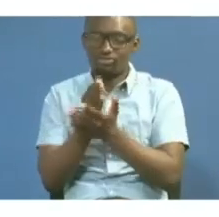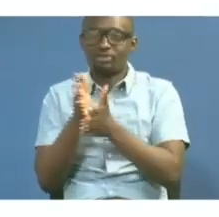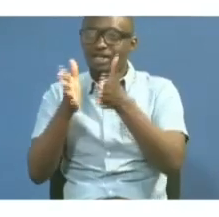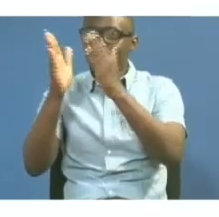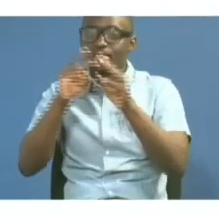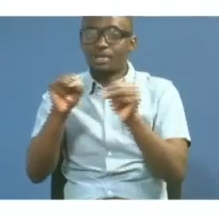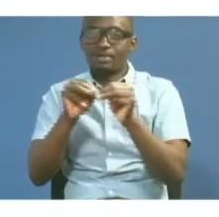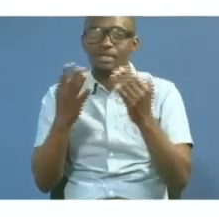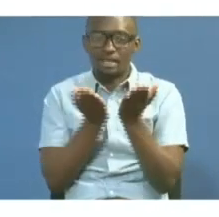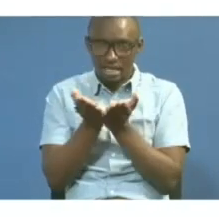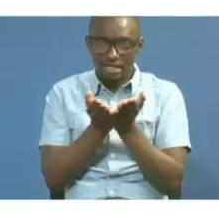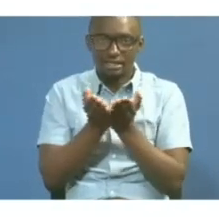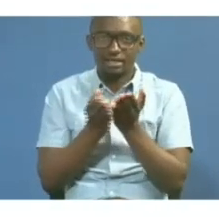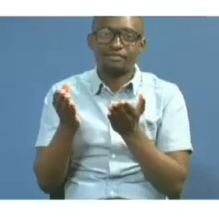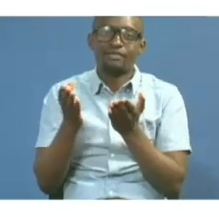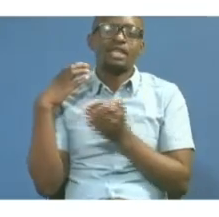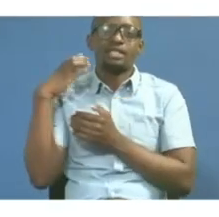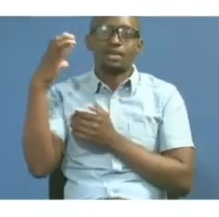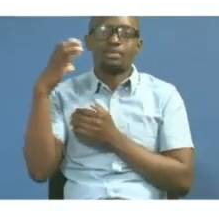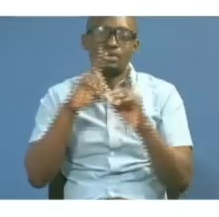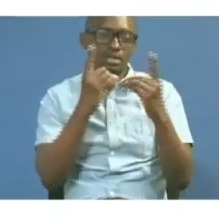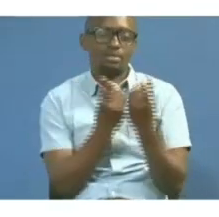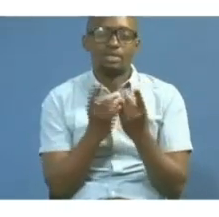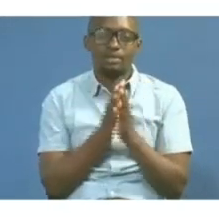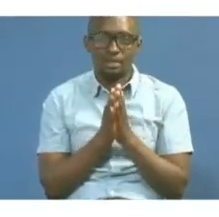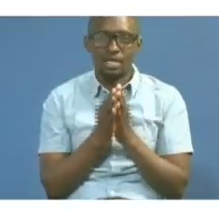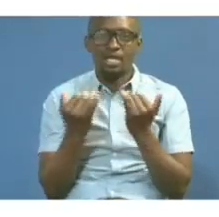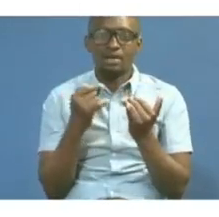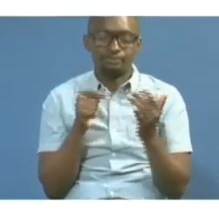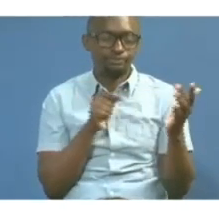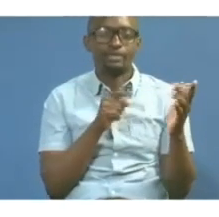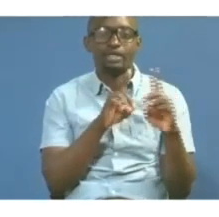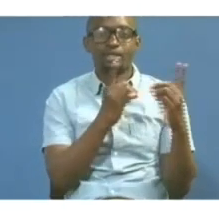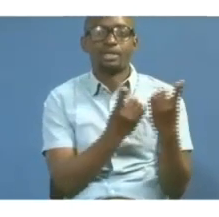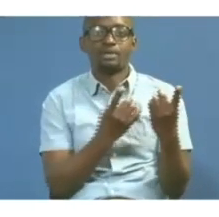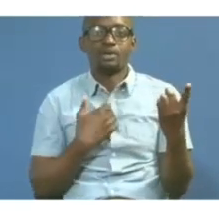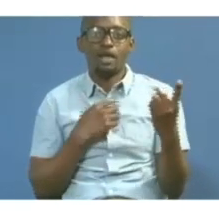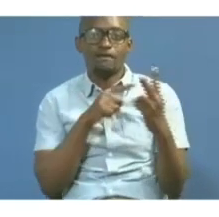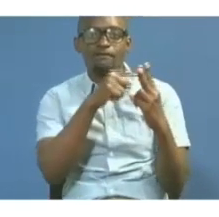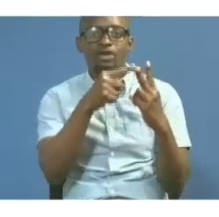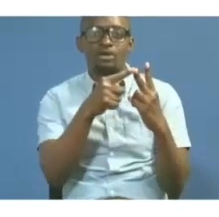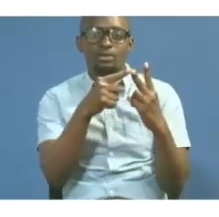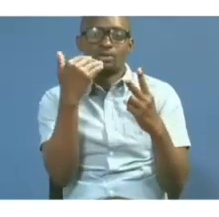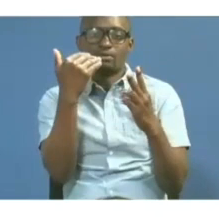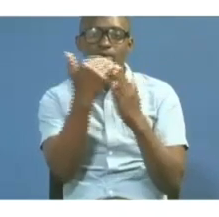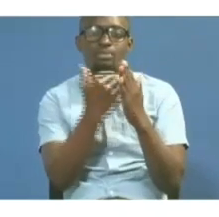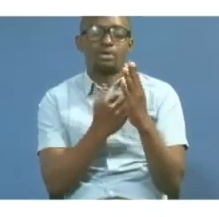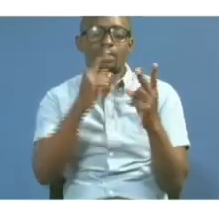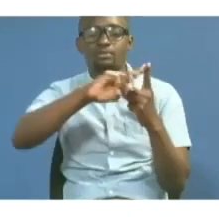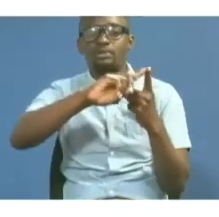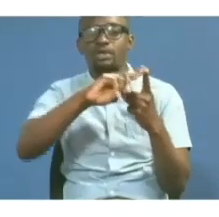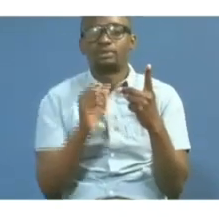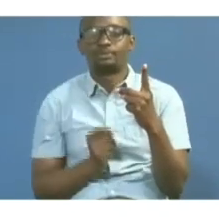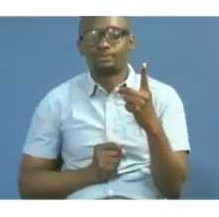Real Estate Management. I serve in this department as the chairperson. In the Department of Construction, we have two